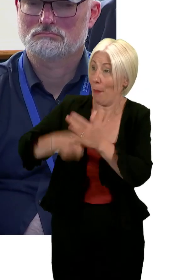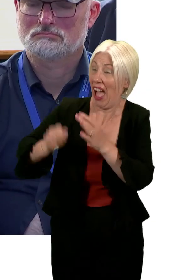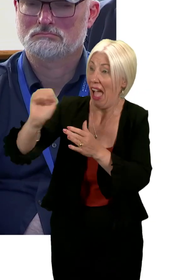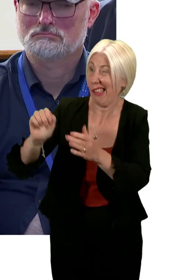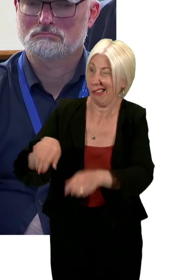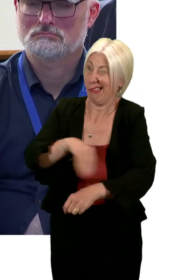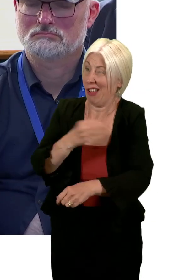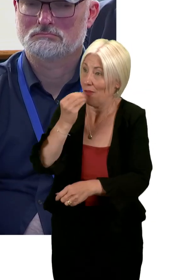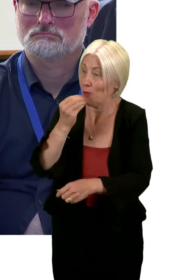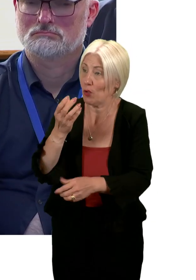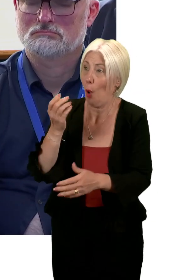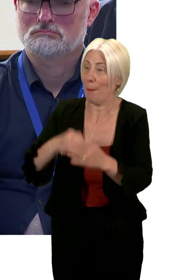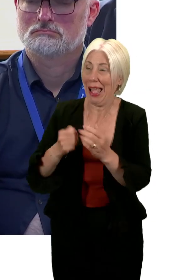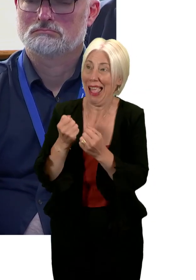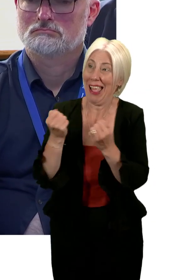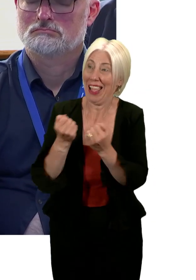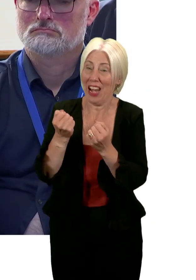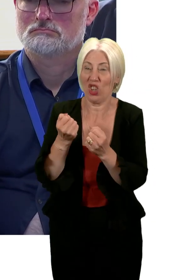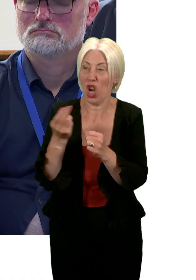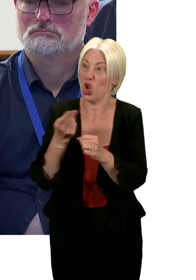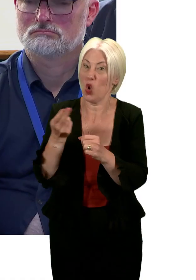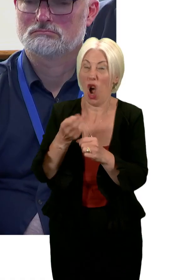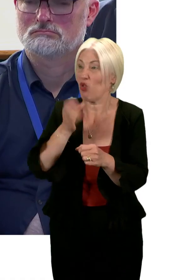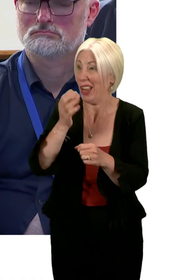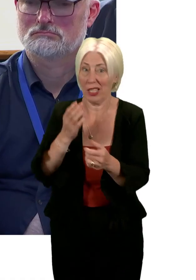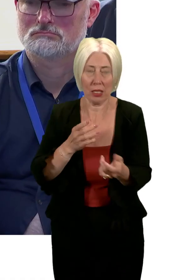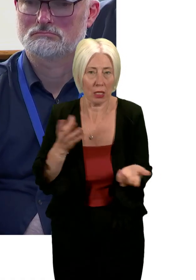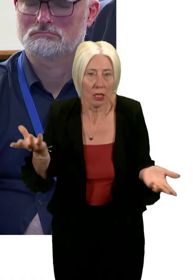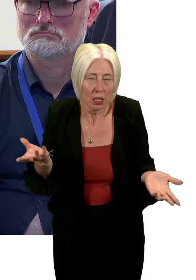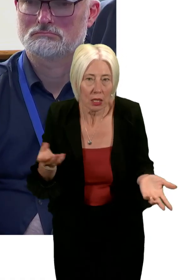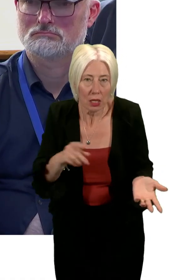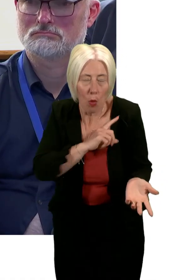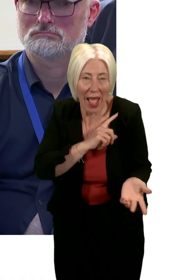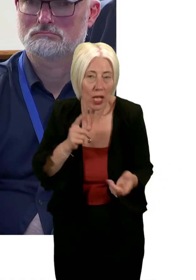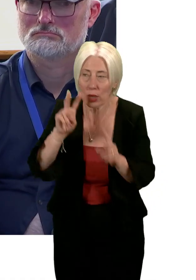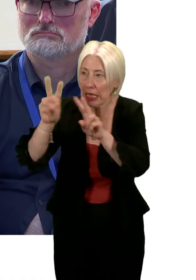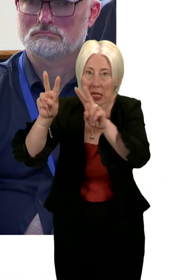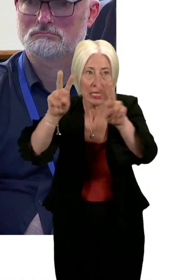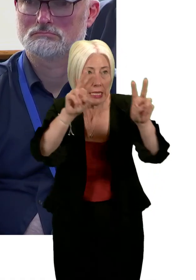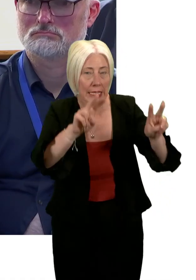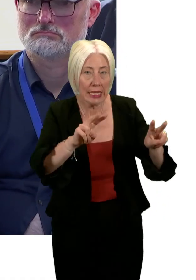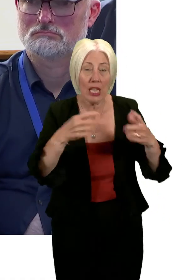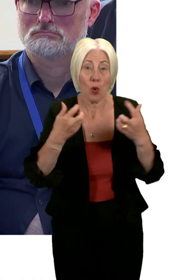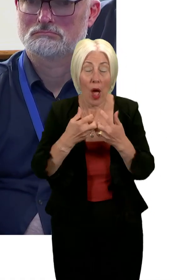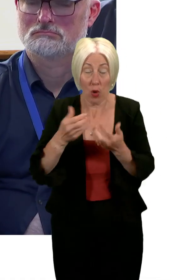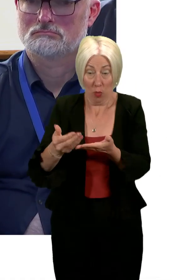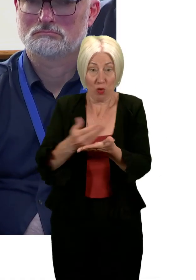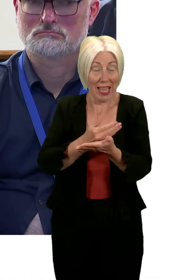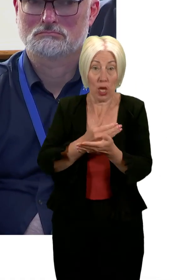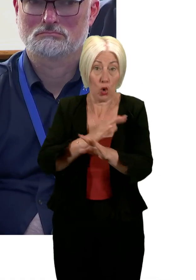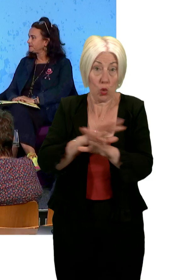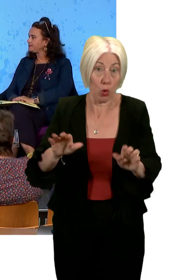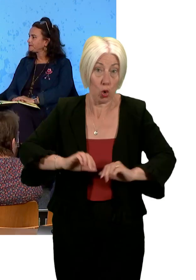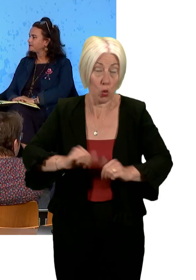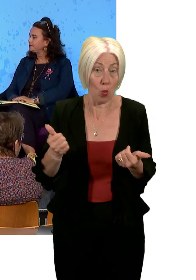want to buy energy drinks, they want to buy sugary drinks? How do we protect them better? Because we're clearly not doing a very good job at the moment. Great